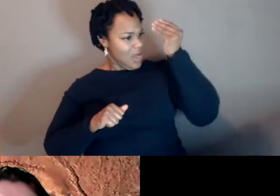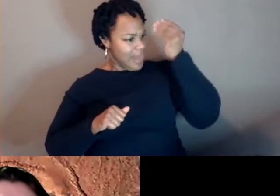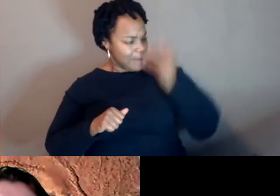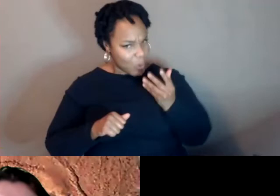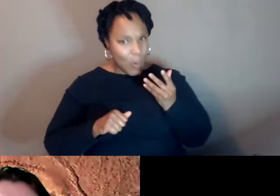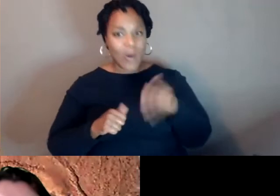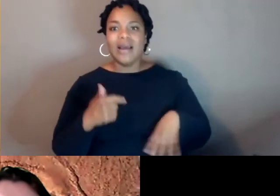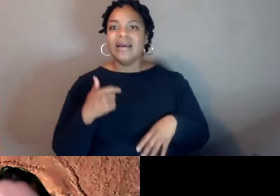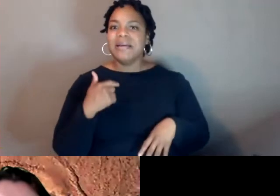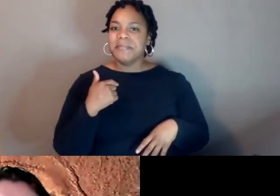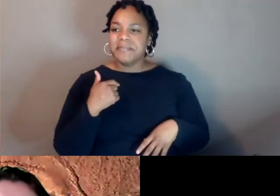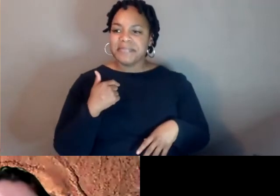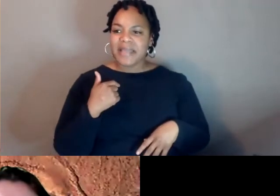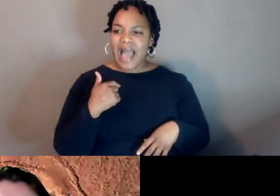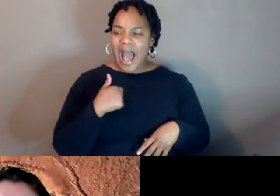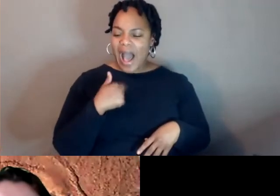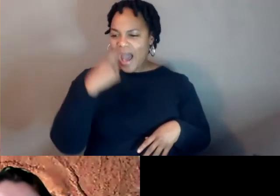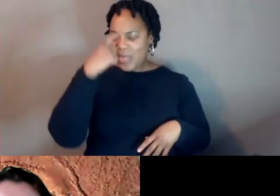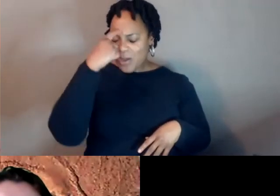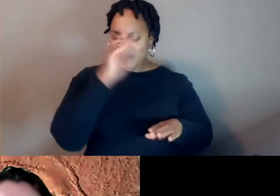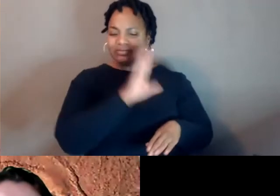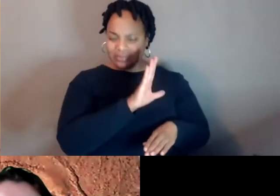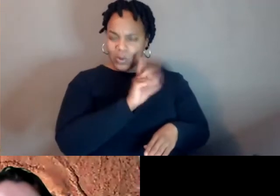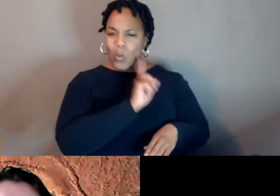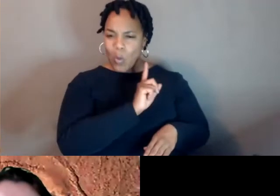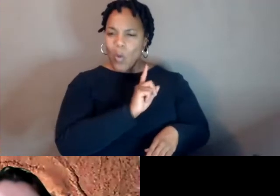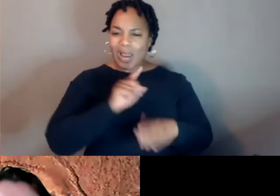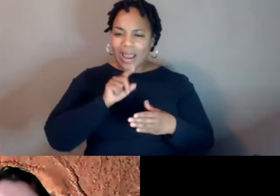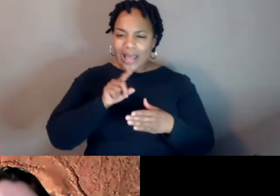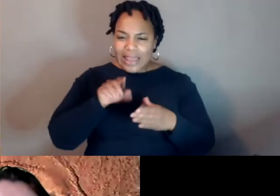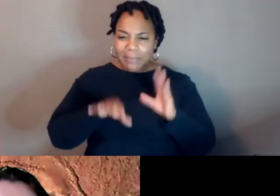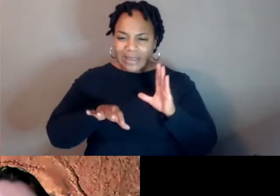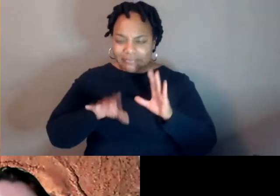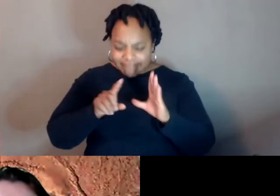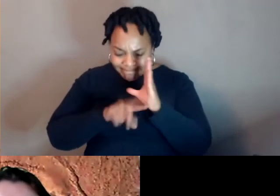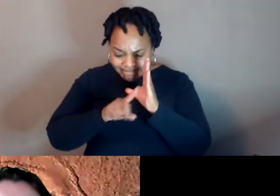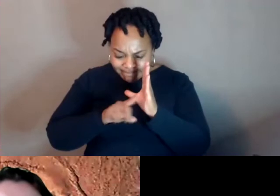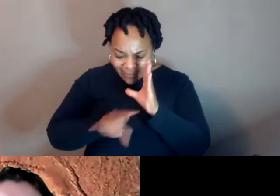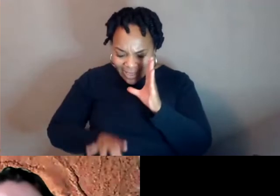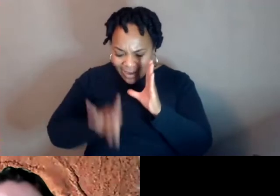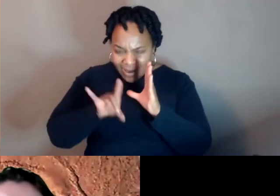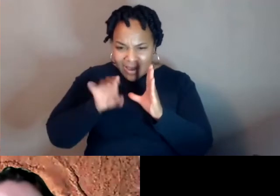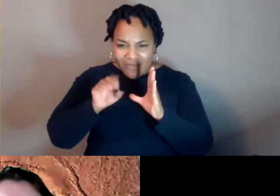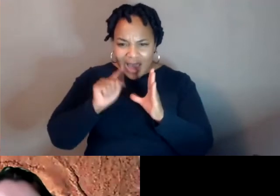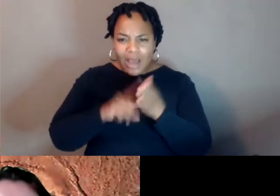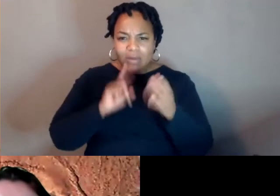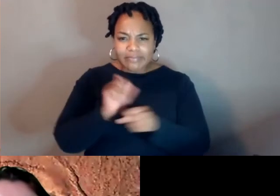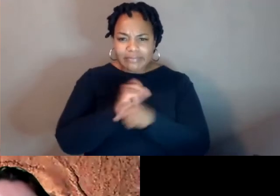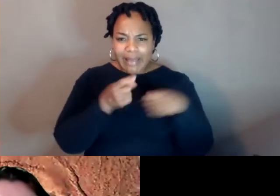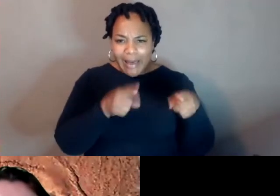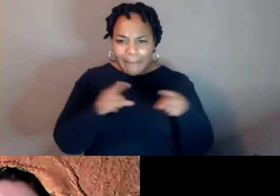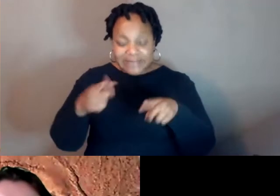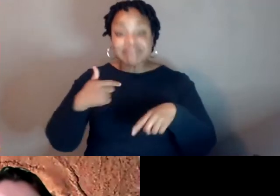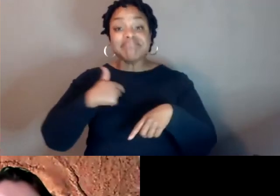I wanted to gather my facts. So I went to the school, talked to them. The school at